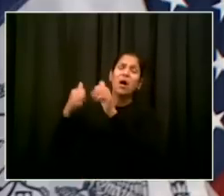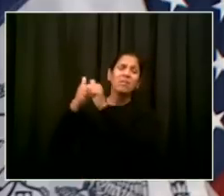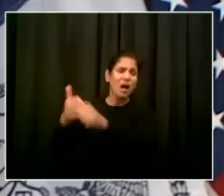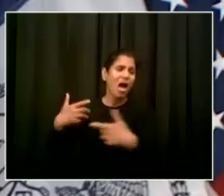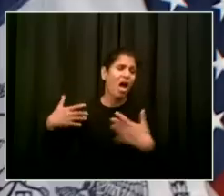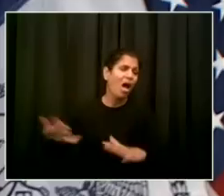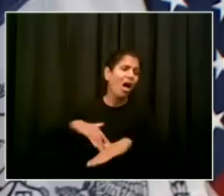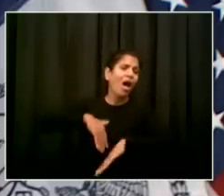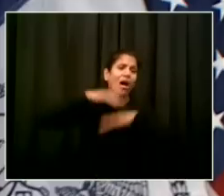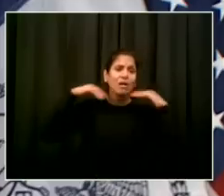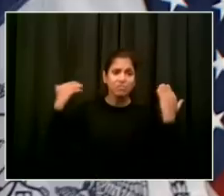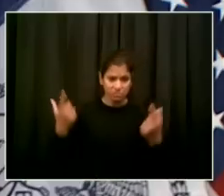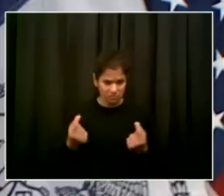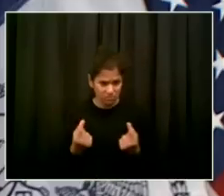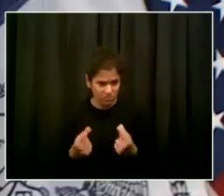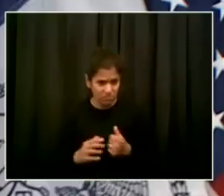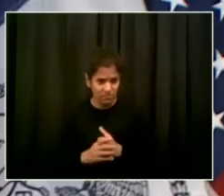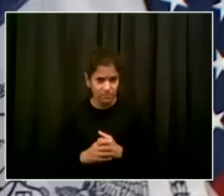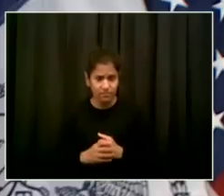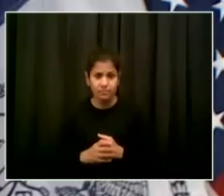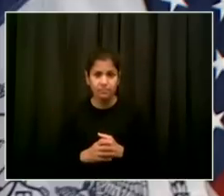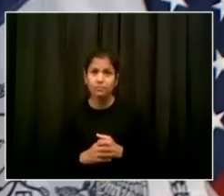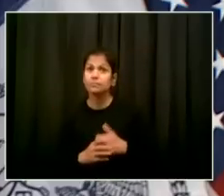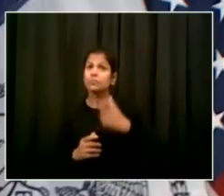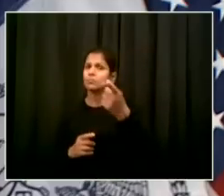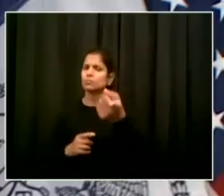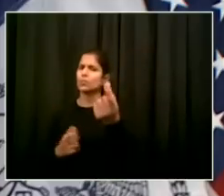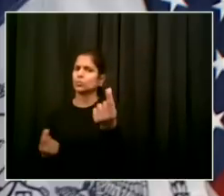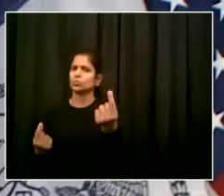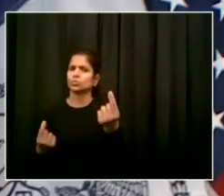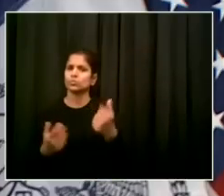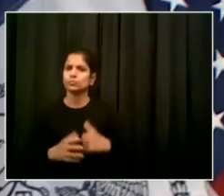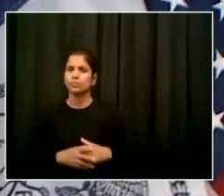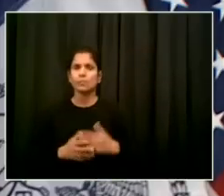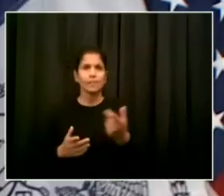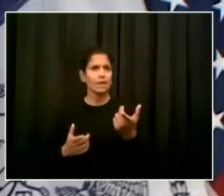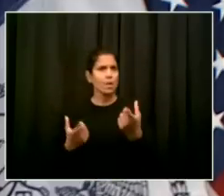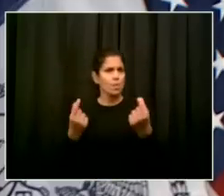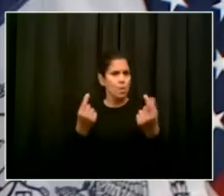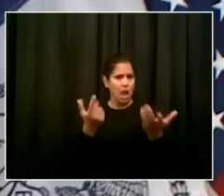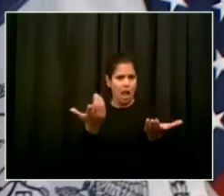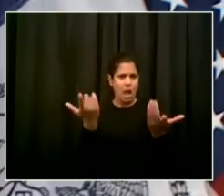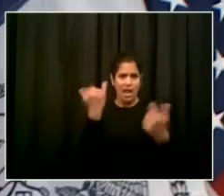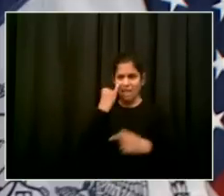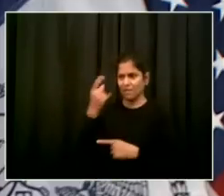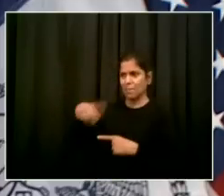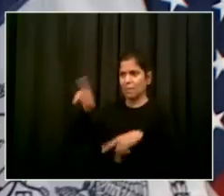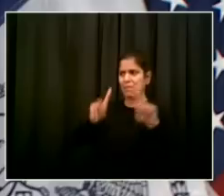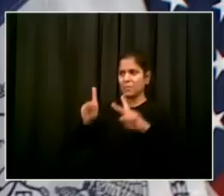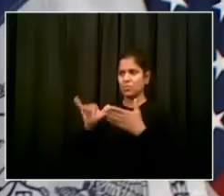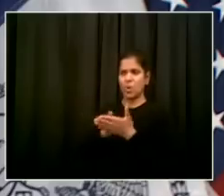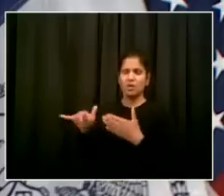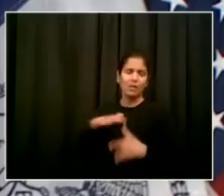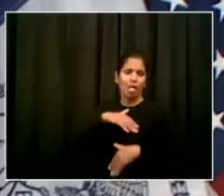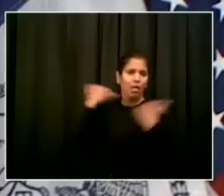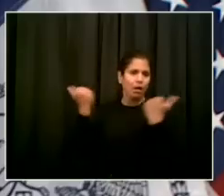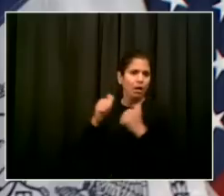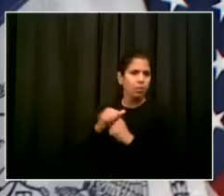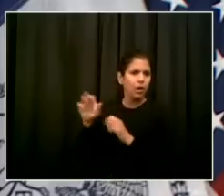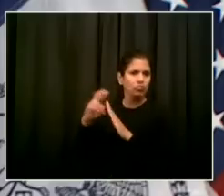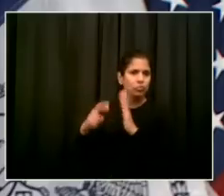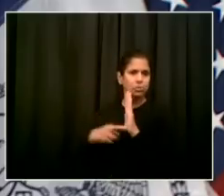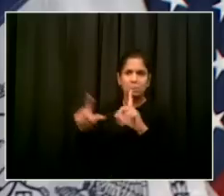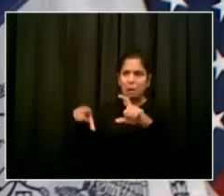again? And if so, what do you do about it? I would say no if the question is, do I think we